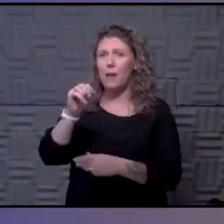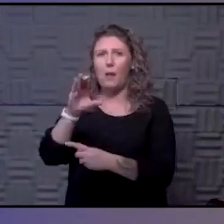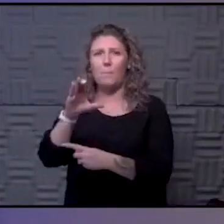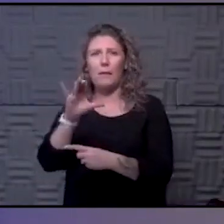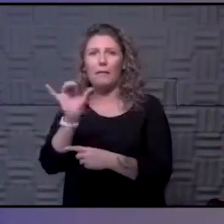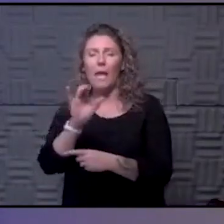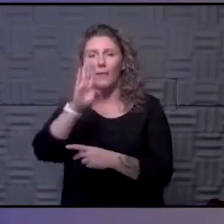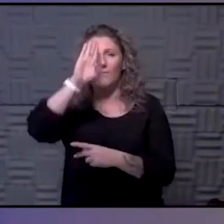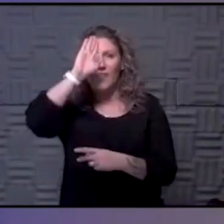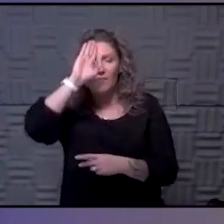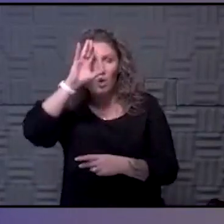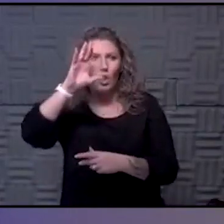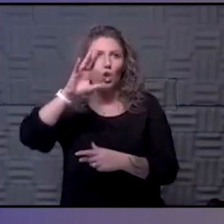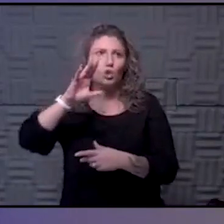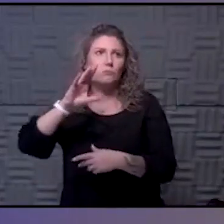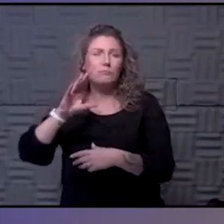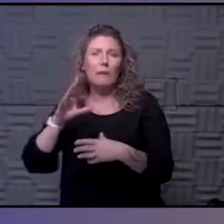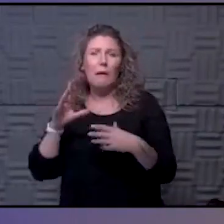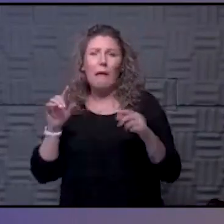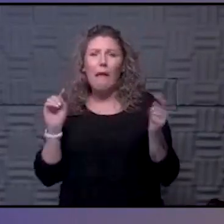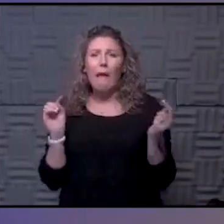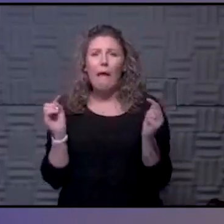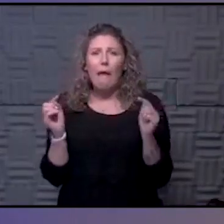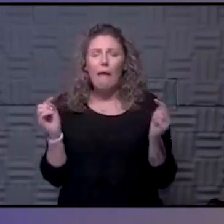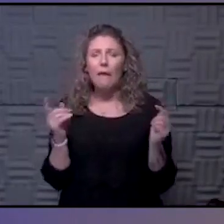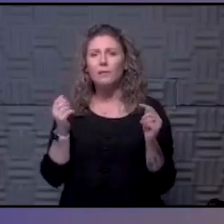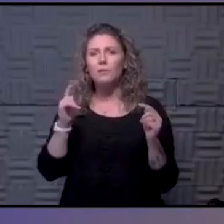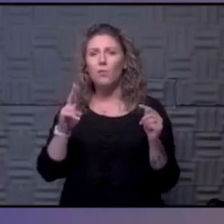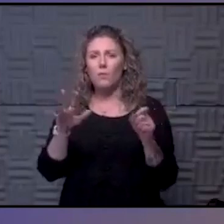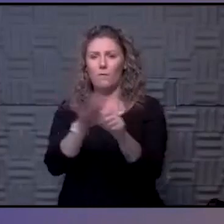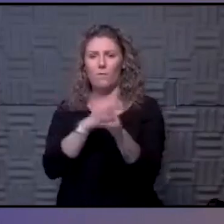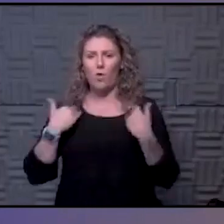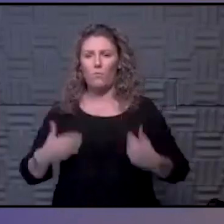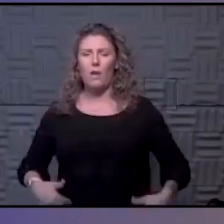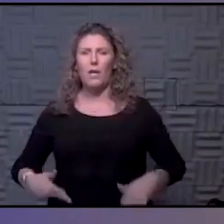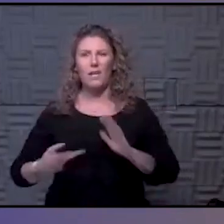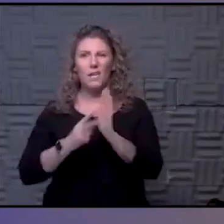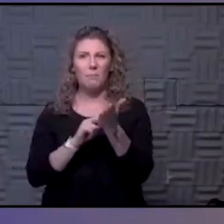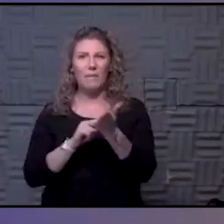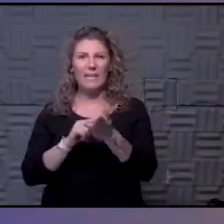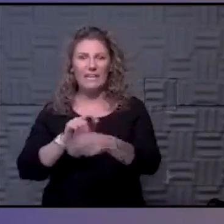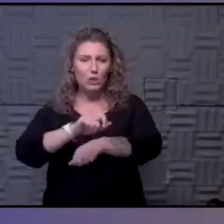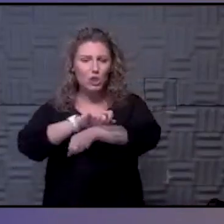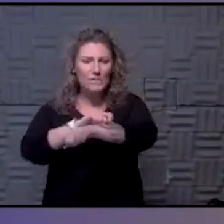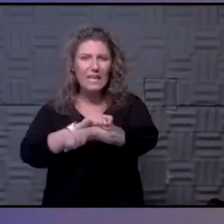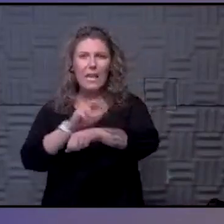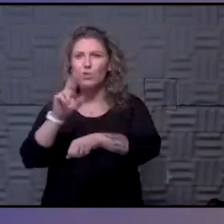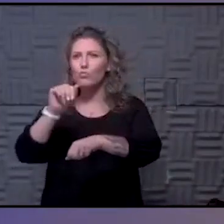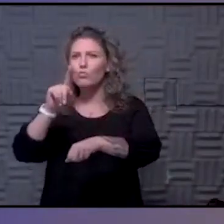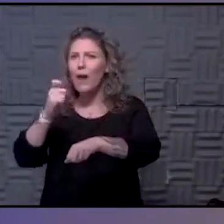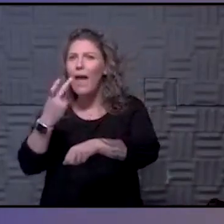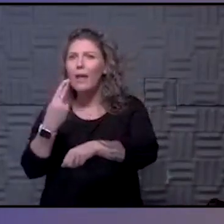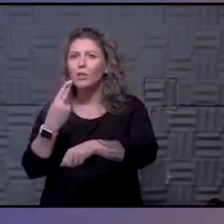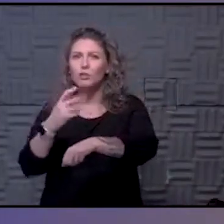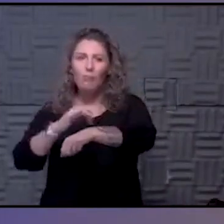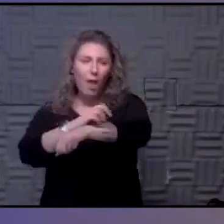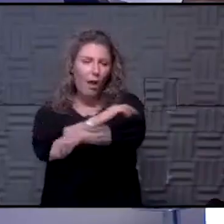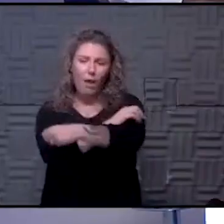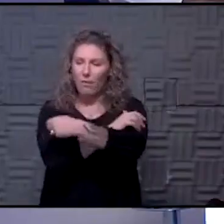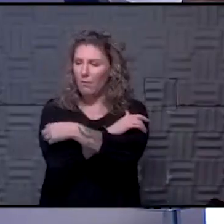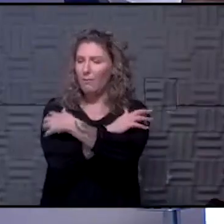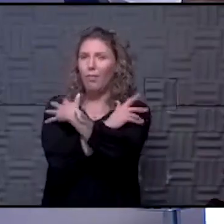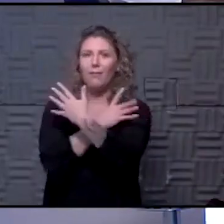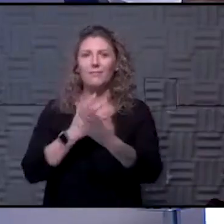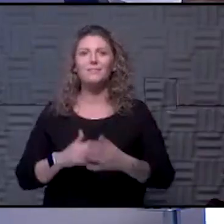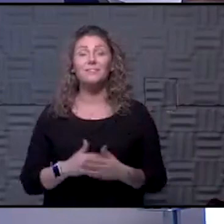and aches and malaise, or is it full body meaning on your skin you're having rash or hives or something of that nature? But all right,